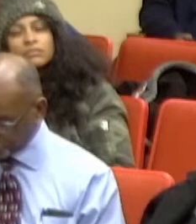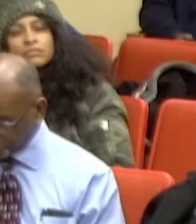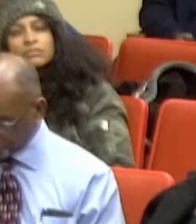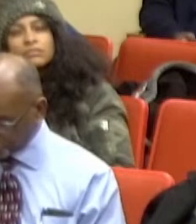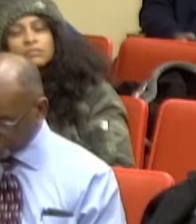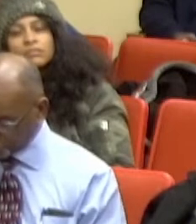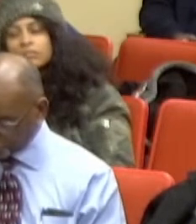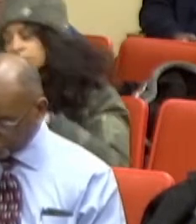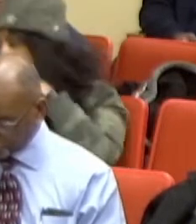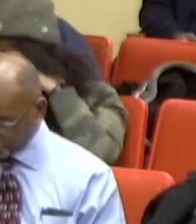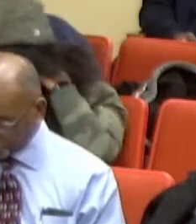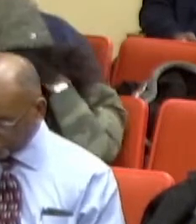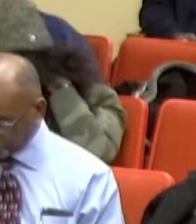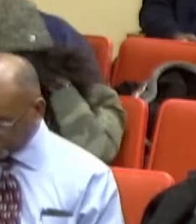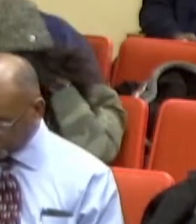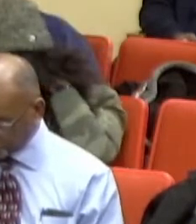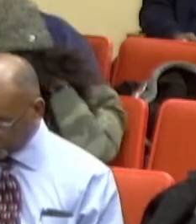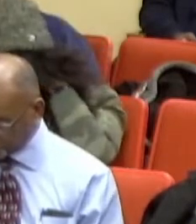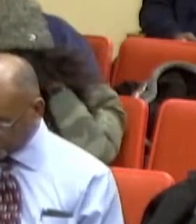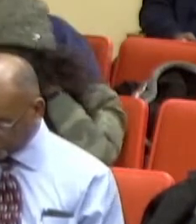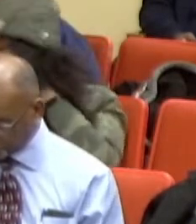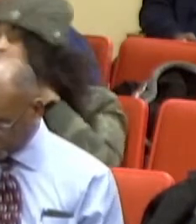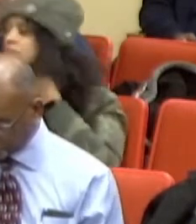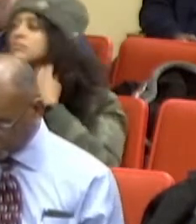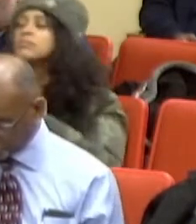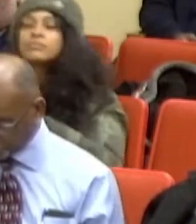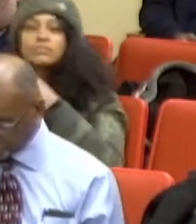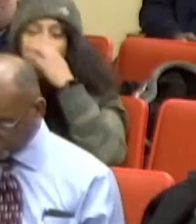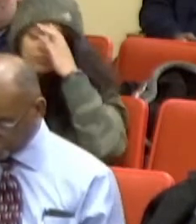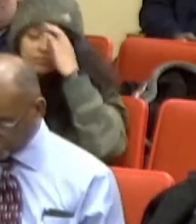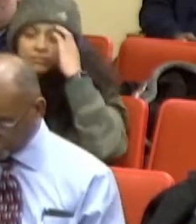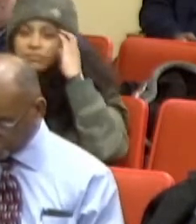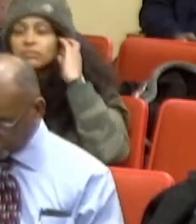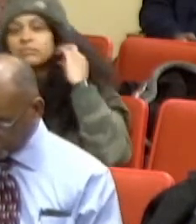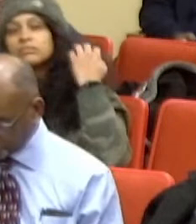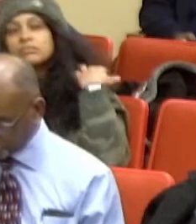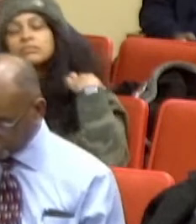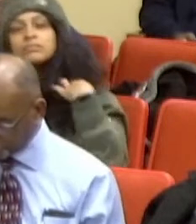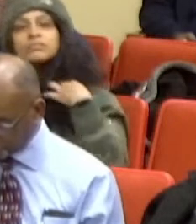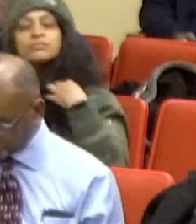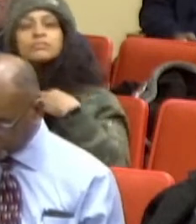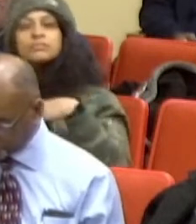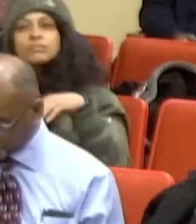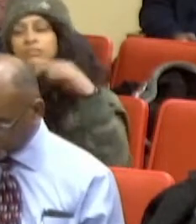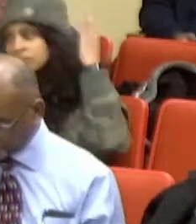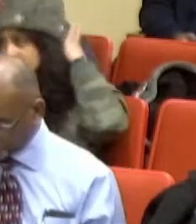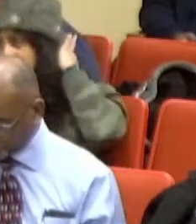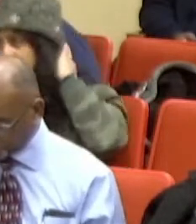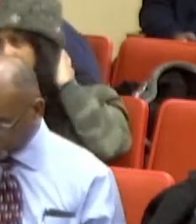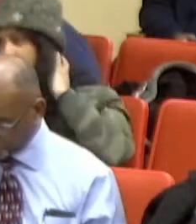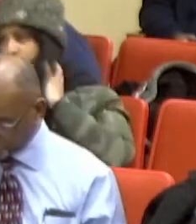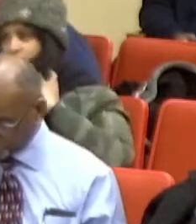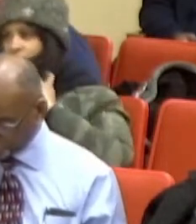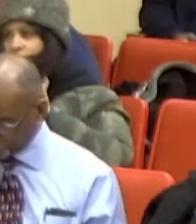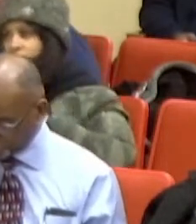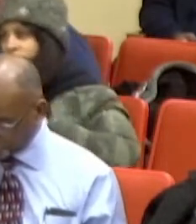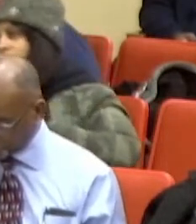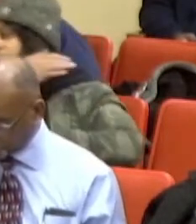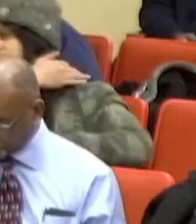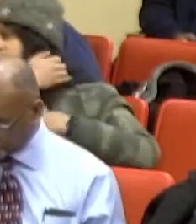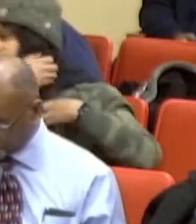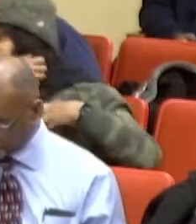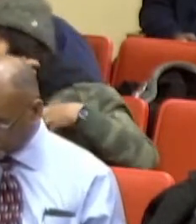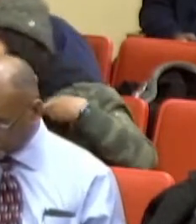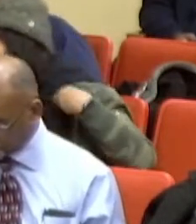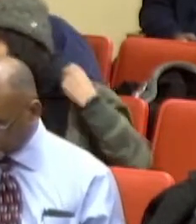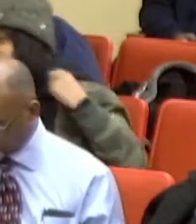in townhouses or apartments. The staff review sheet describes this property as a tract that's wooded in the southern portion.